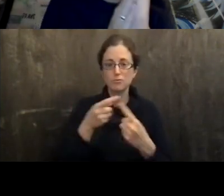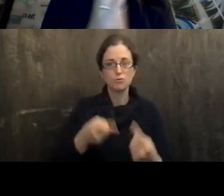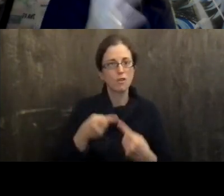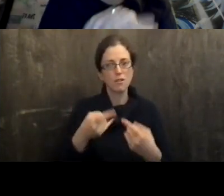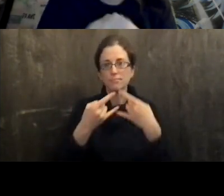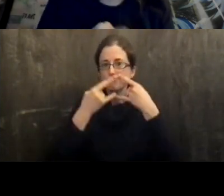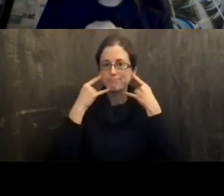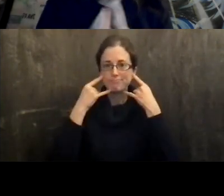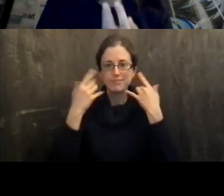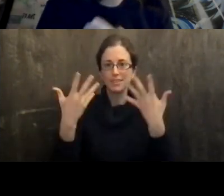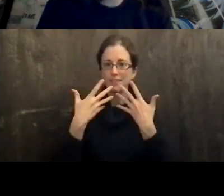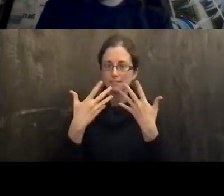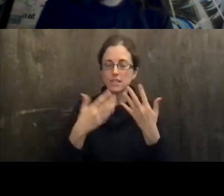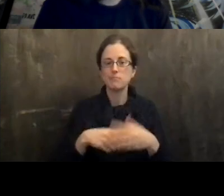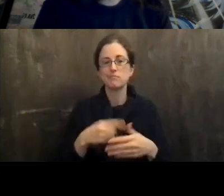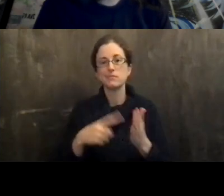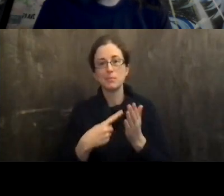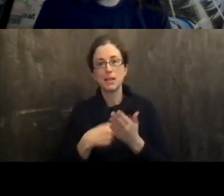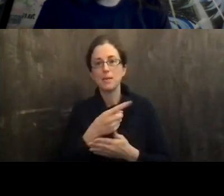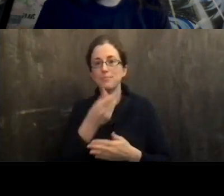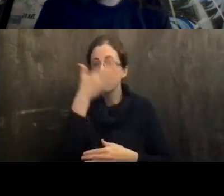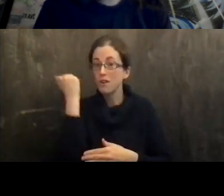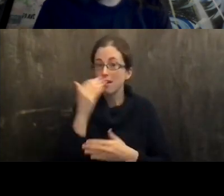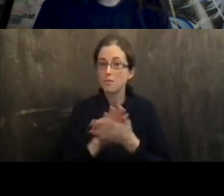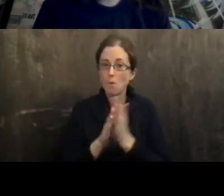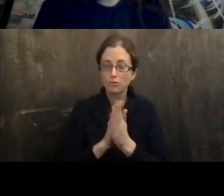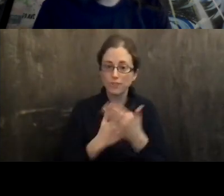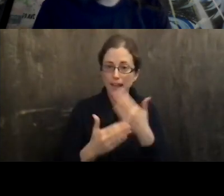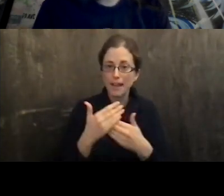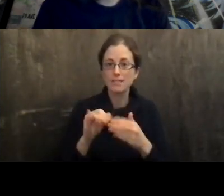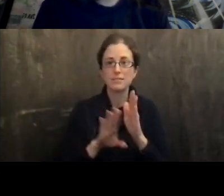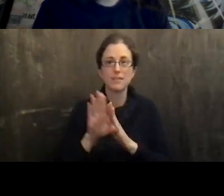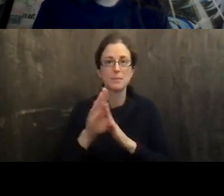and forgetting to wash our hands, how